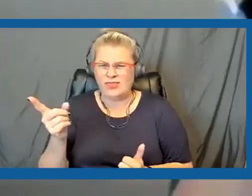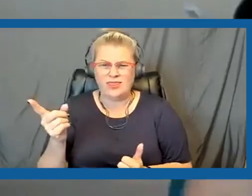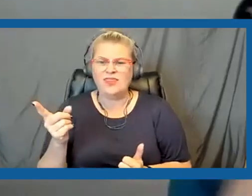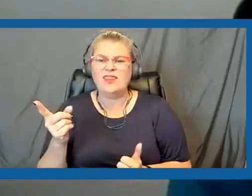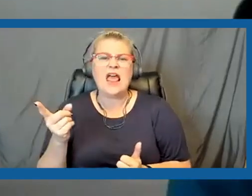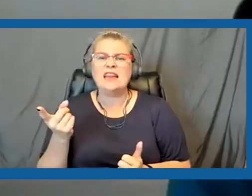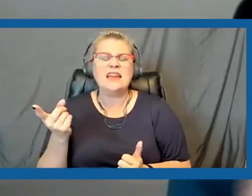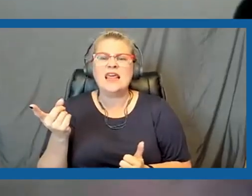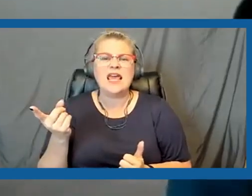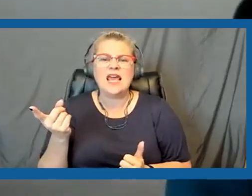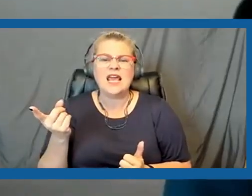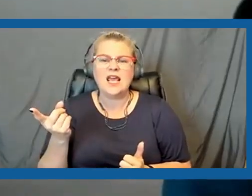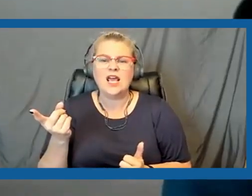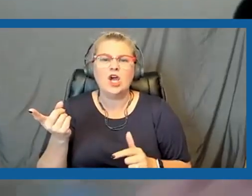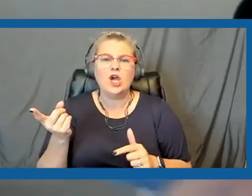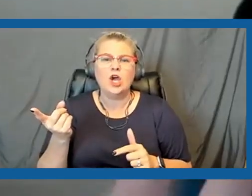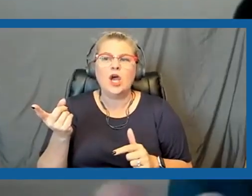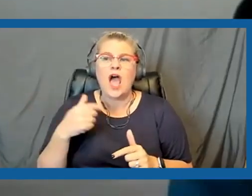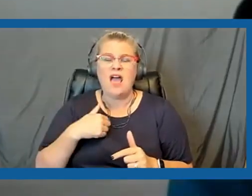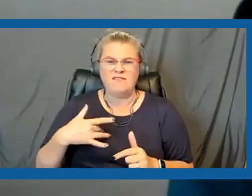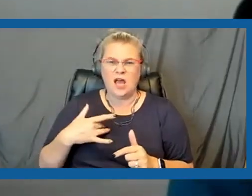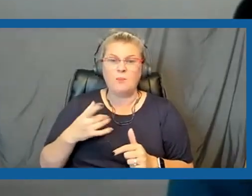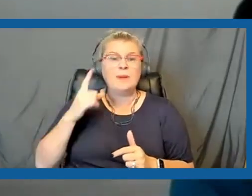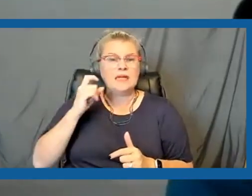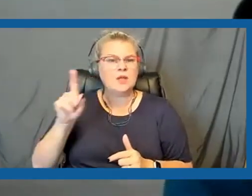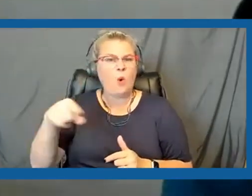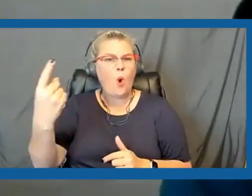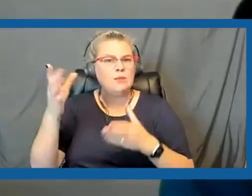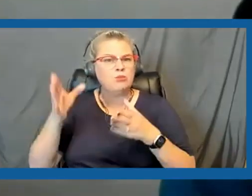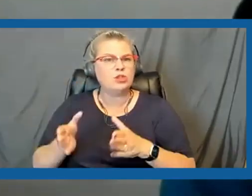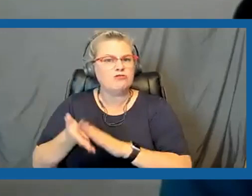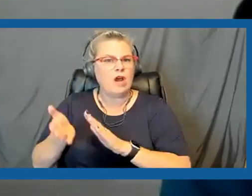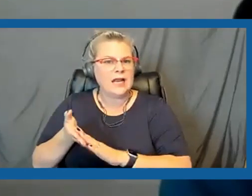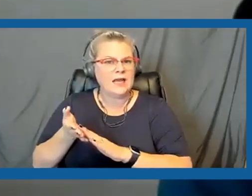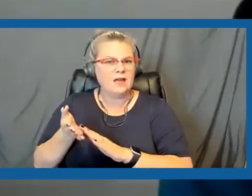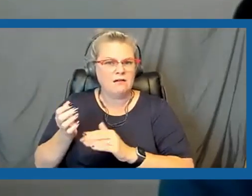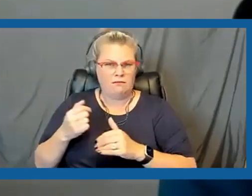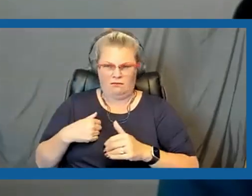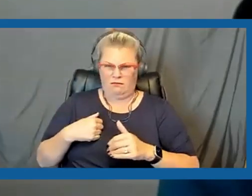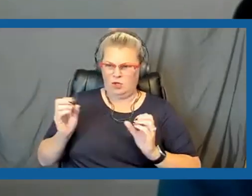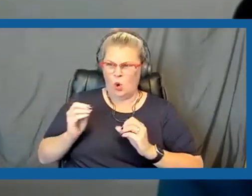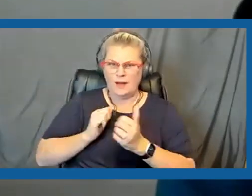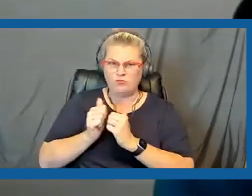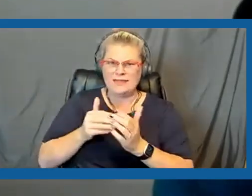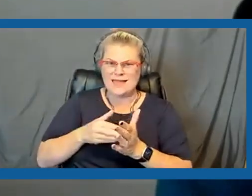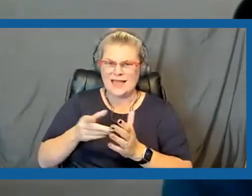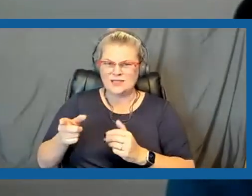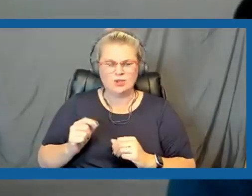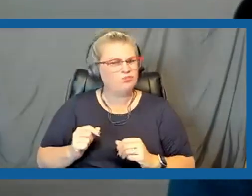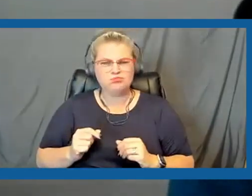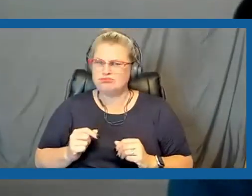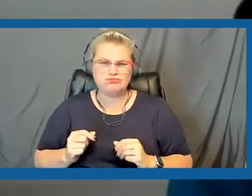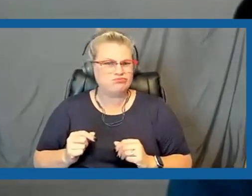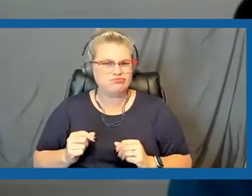not go uncontested, I guess. I mean, that really did spark it too. Don't make it easy. And if that's one thing I can let everybody know out there, do